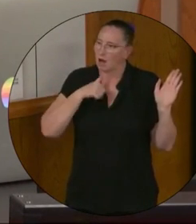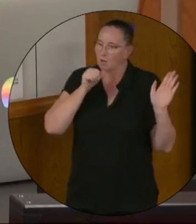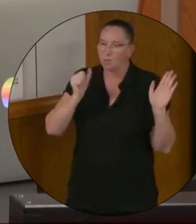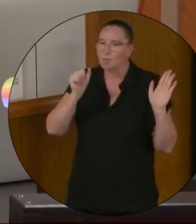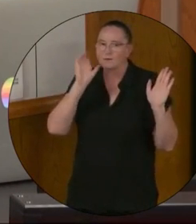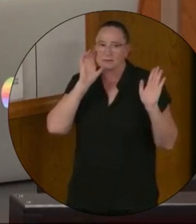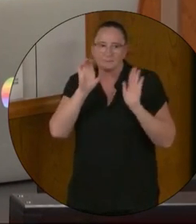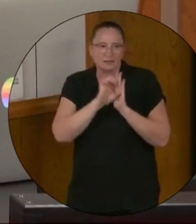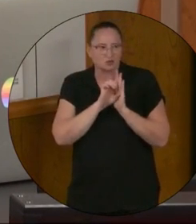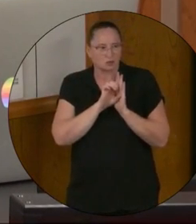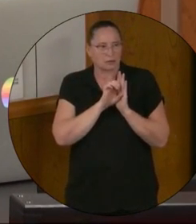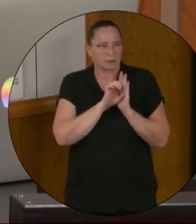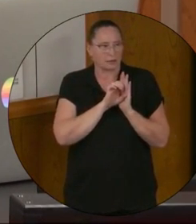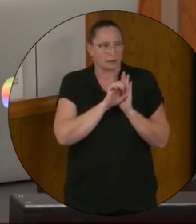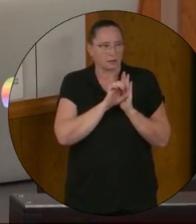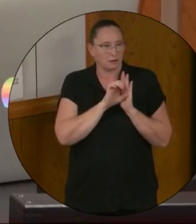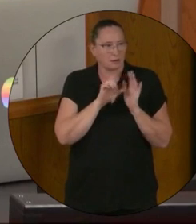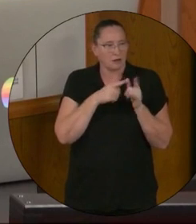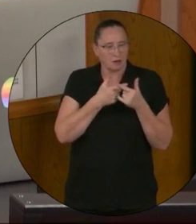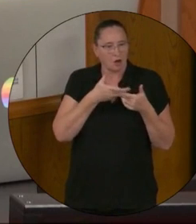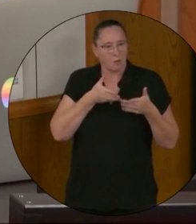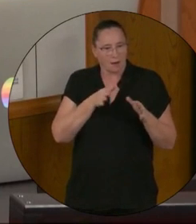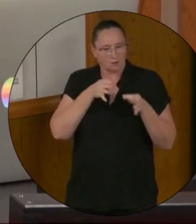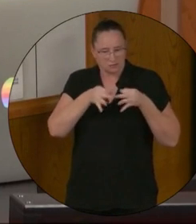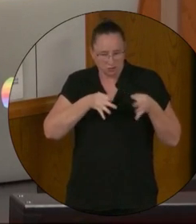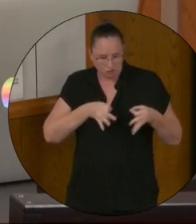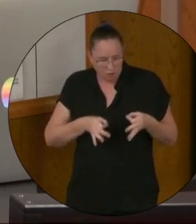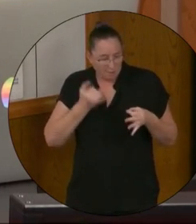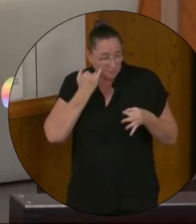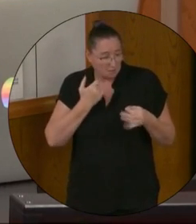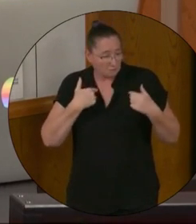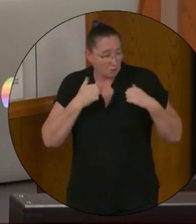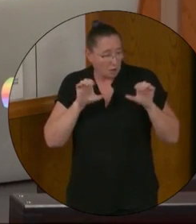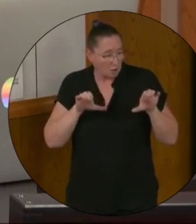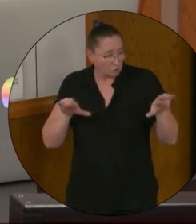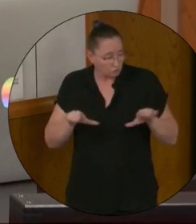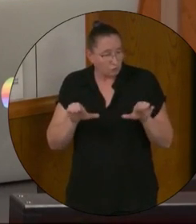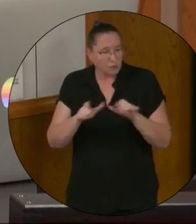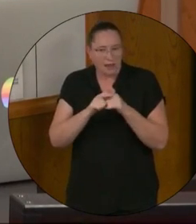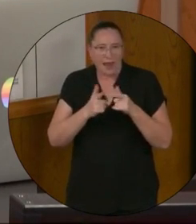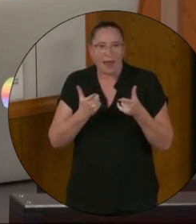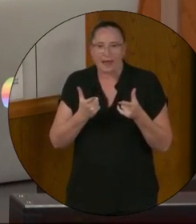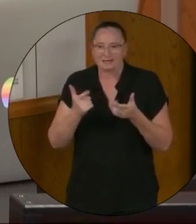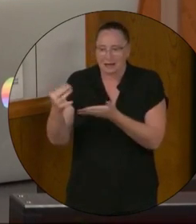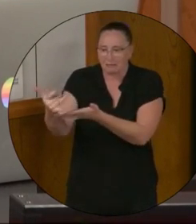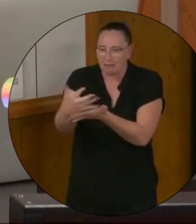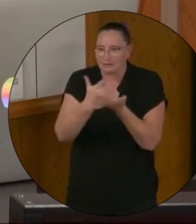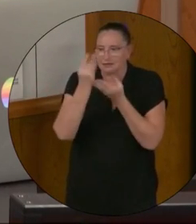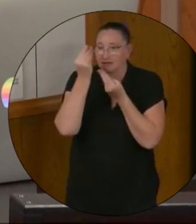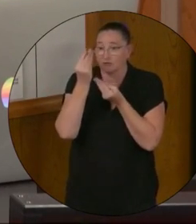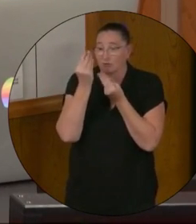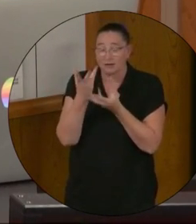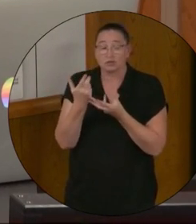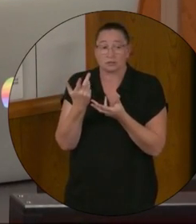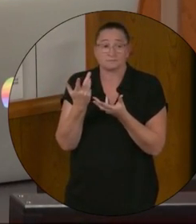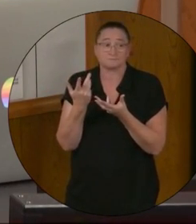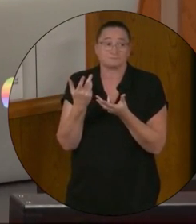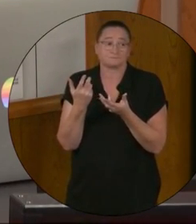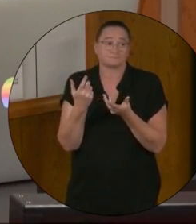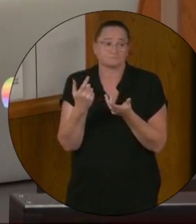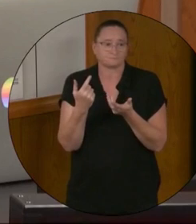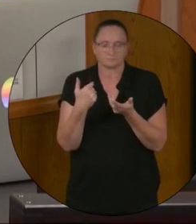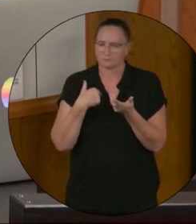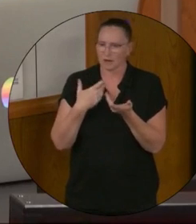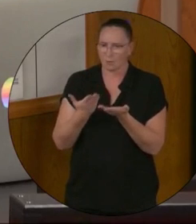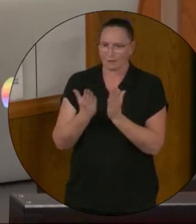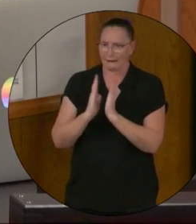it in the manner that's being described. If we are going to do this as collecting information, I would